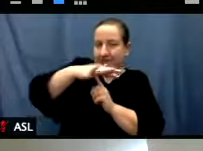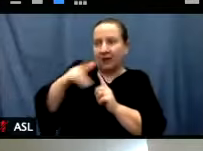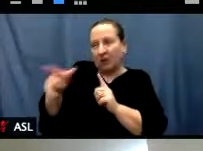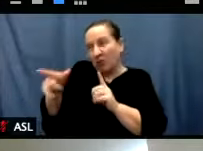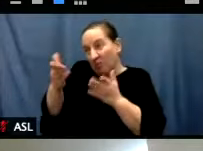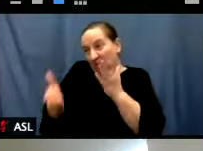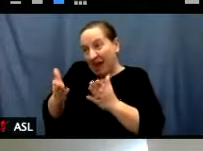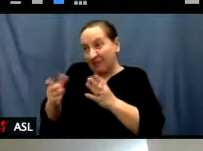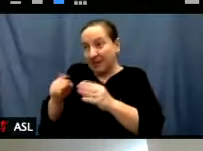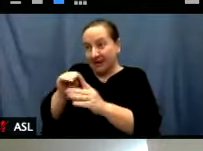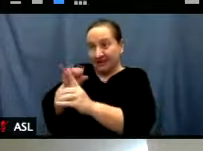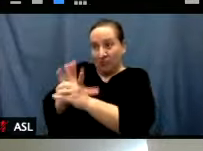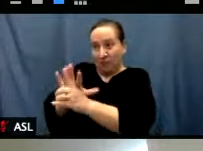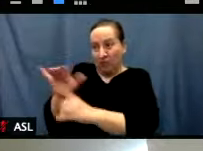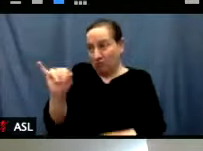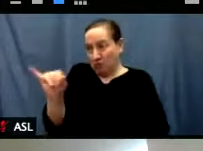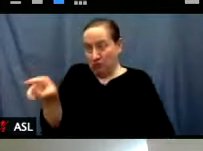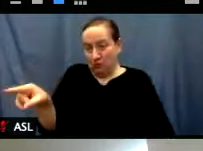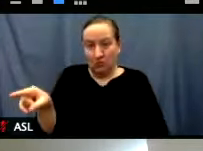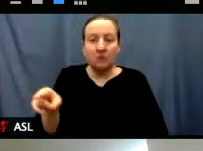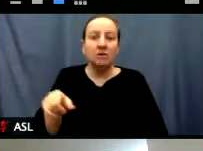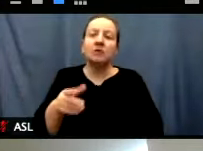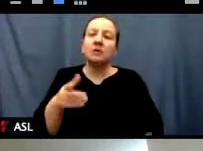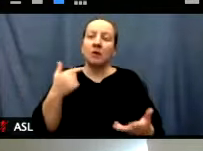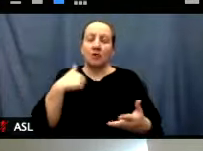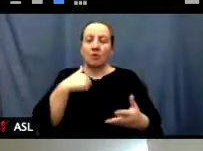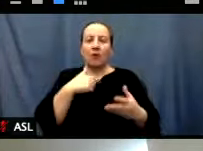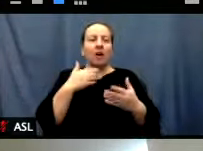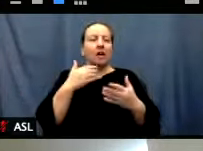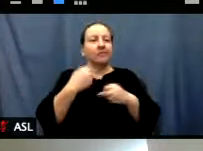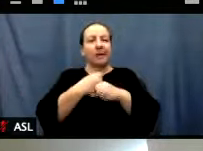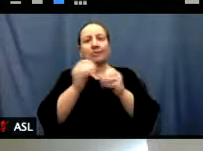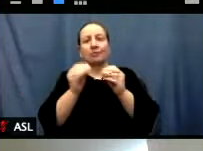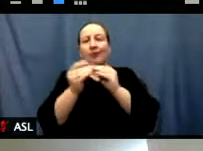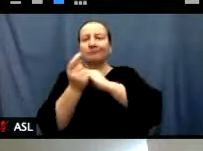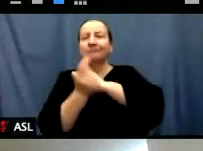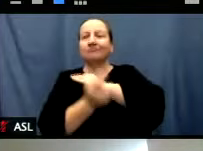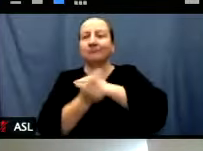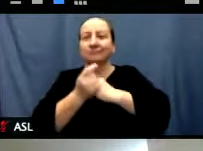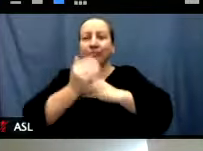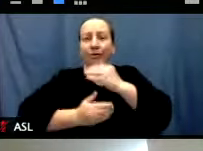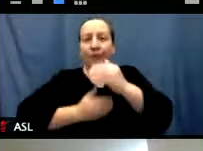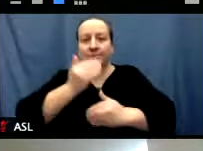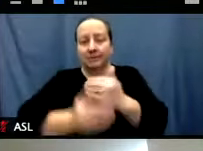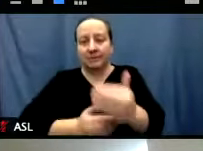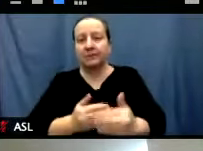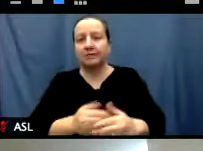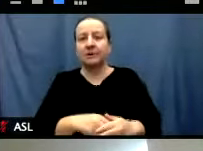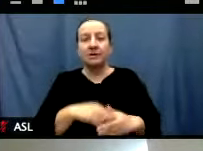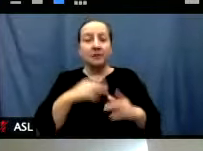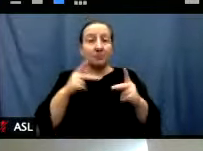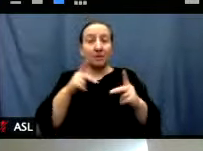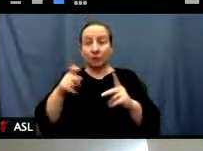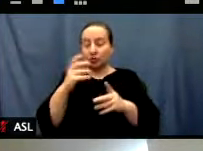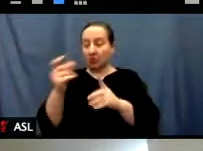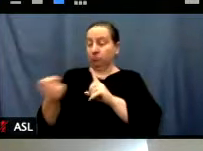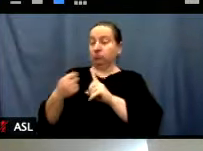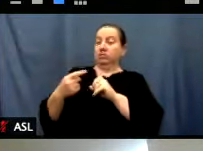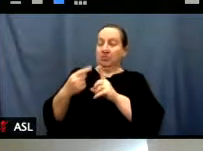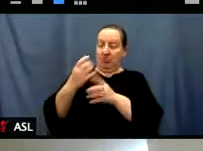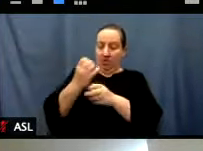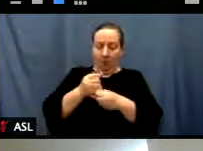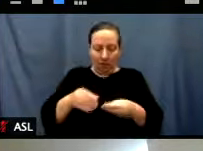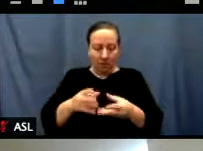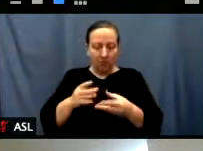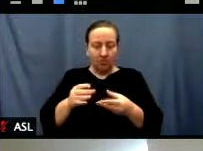potentially been exposed. So we've really automated this, and people should be getting notifications much